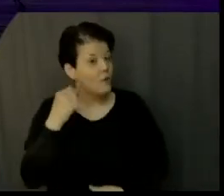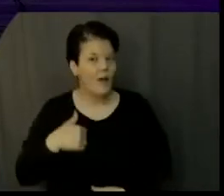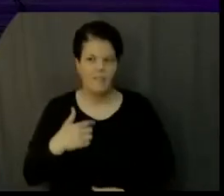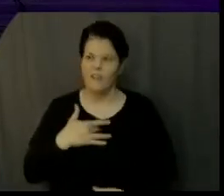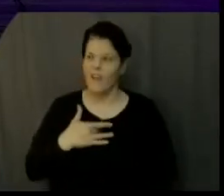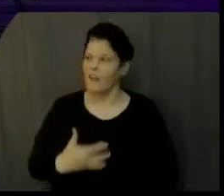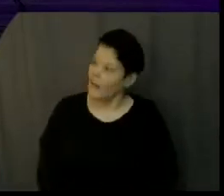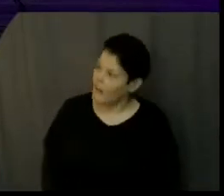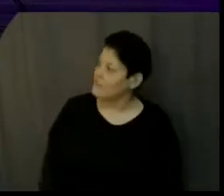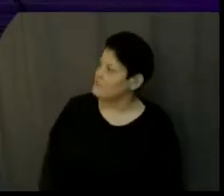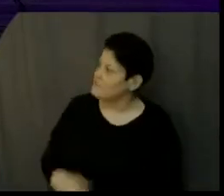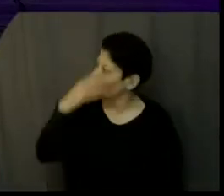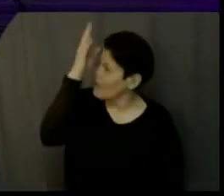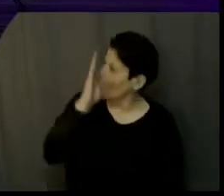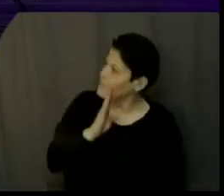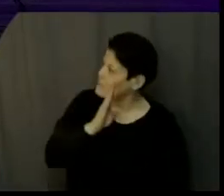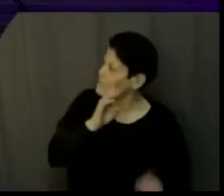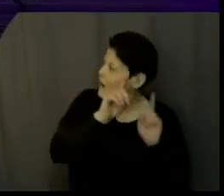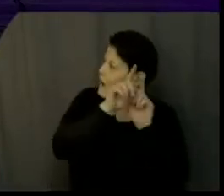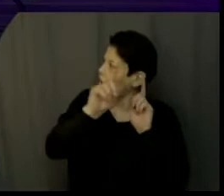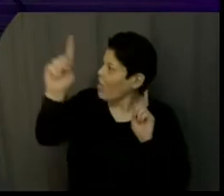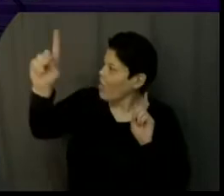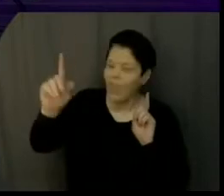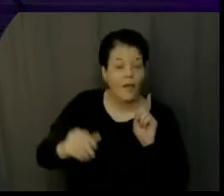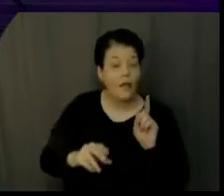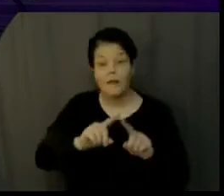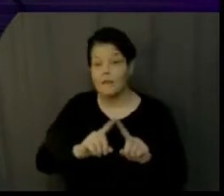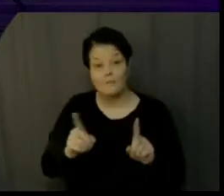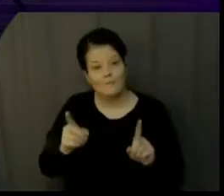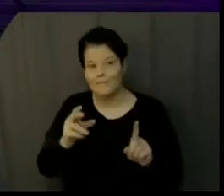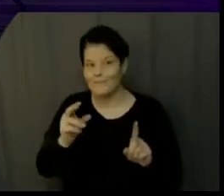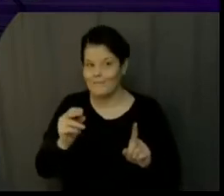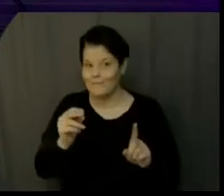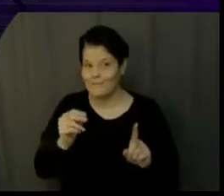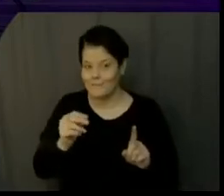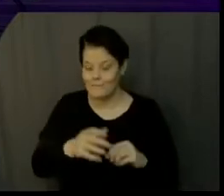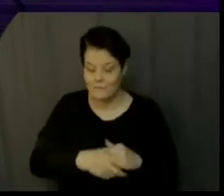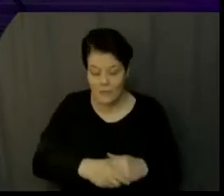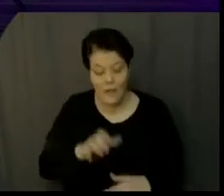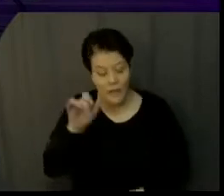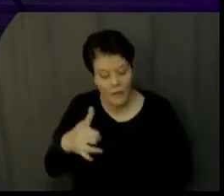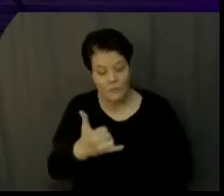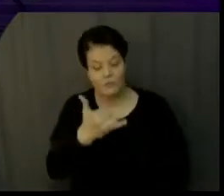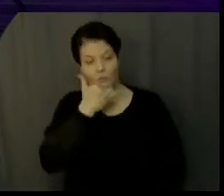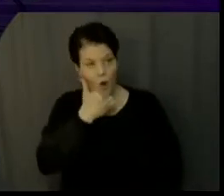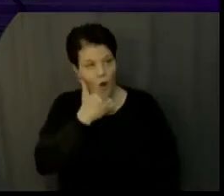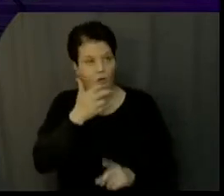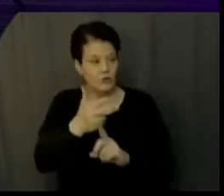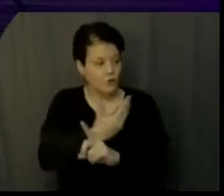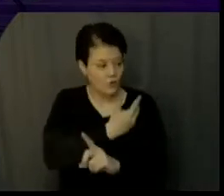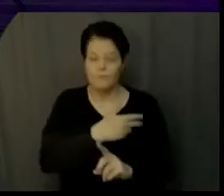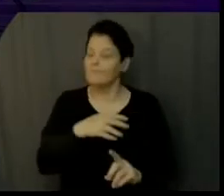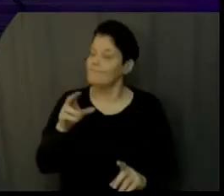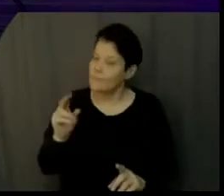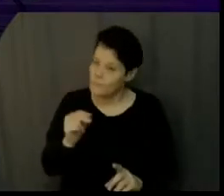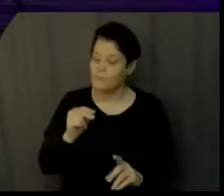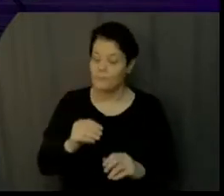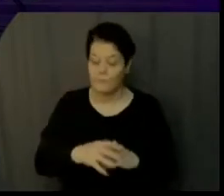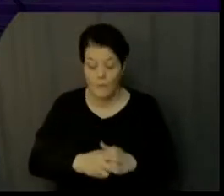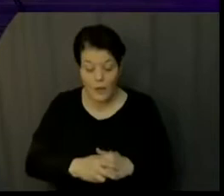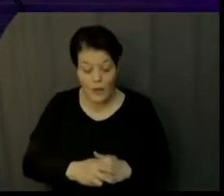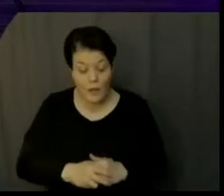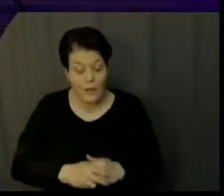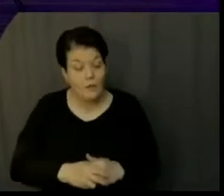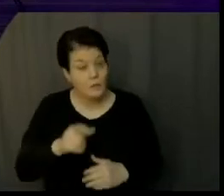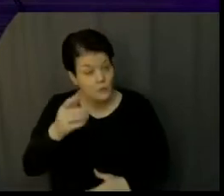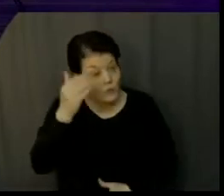from moment to moment, experience to experience. This is the wrong turn. Because if you are, you know